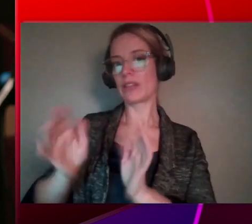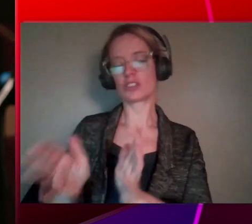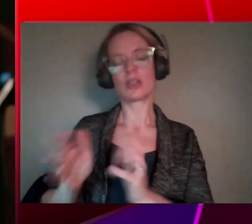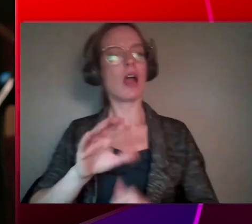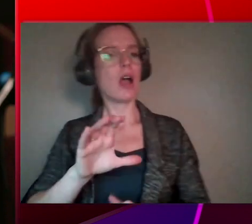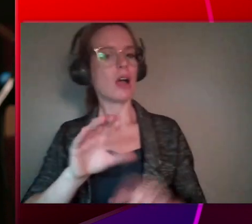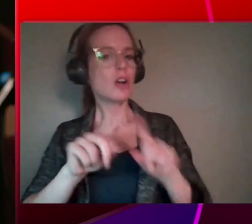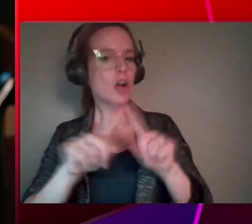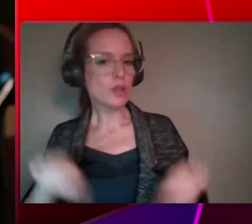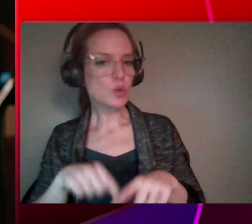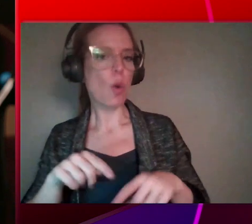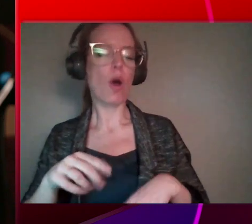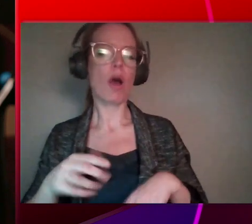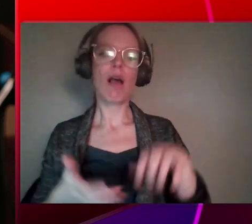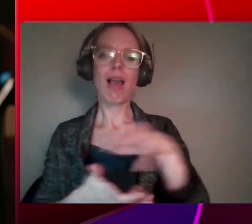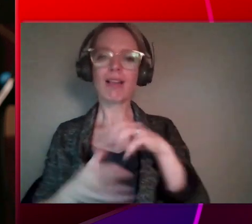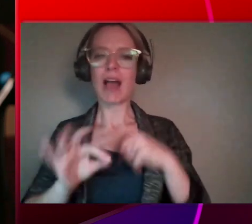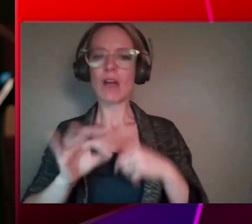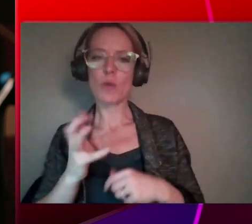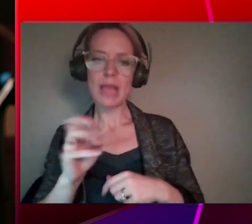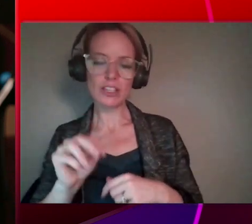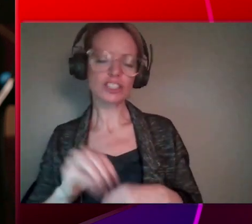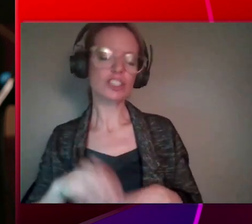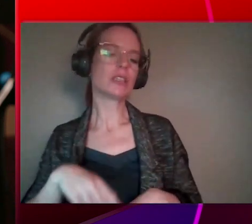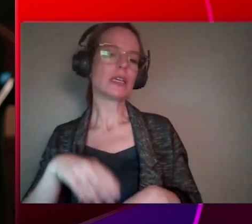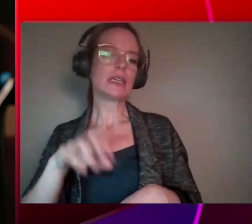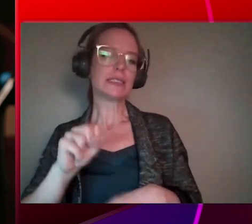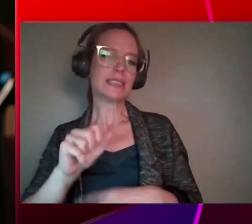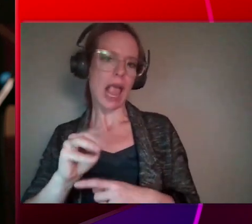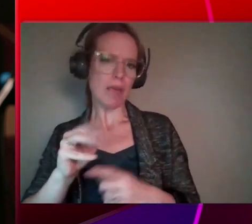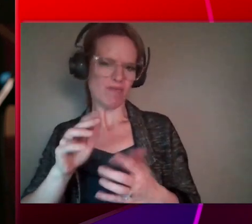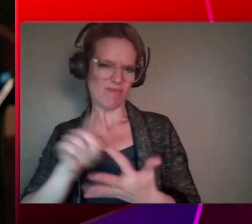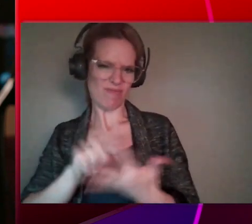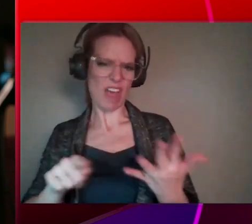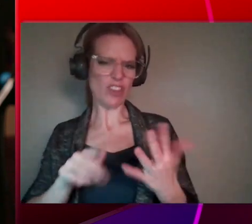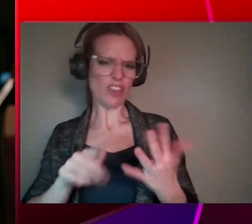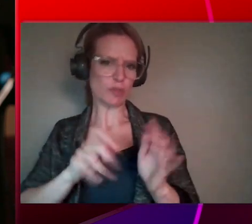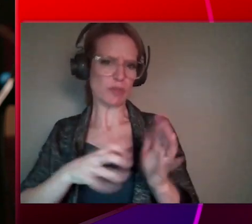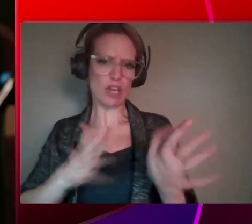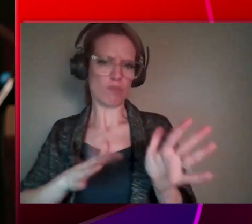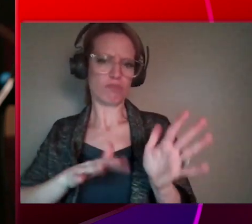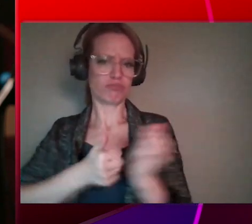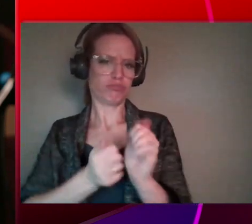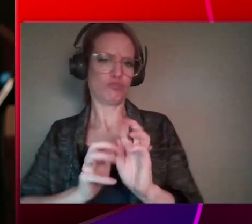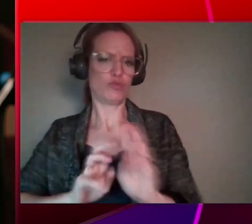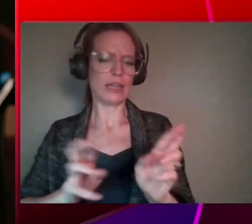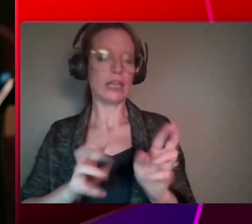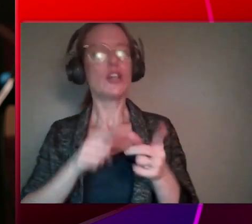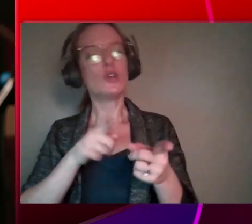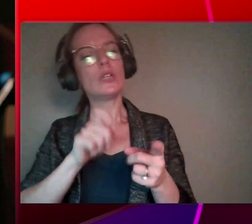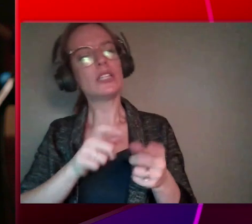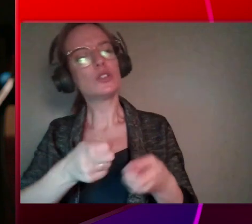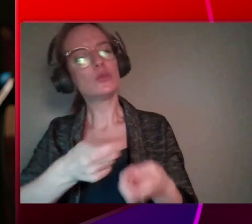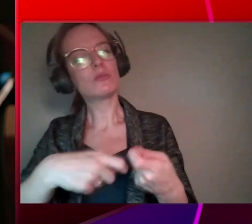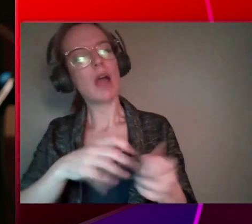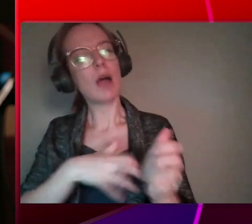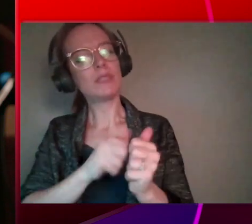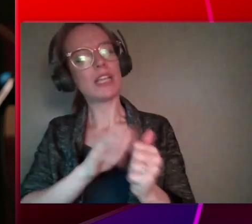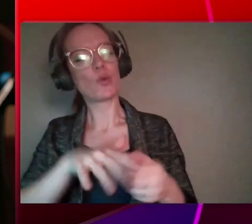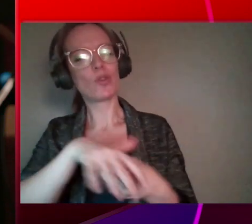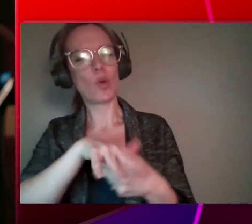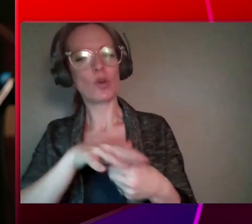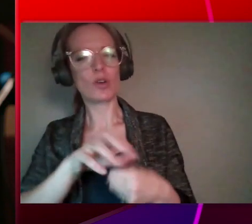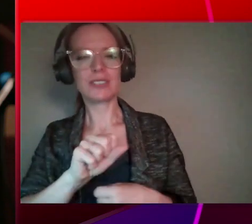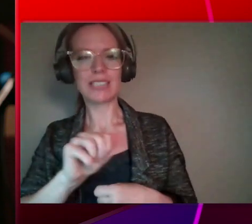SAM, all of your kind of familiar tooling should be updated. You're going to need to update your local SAM